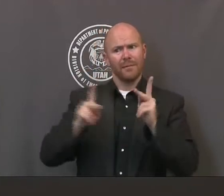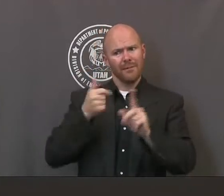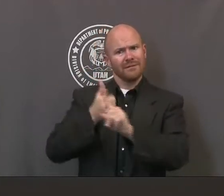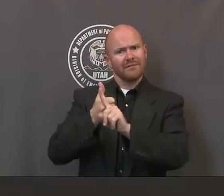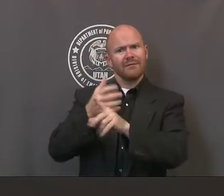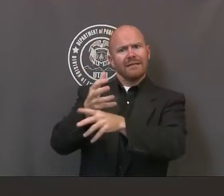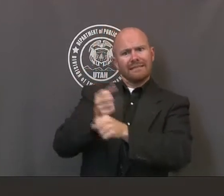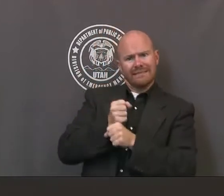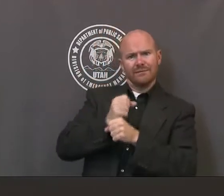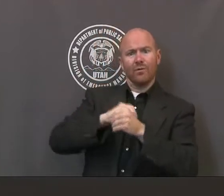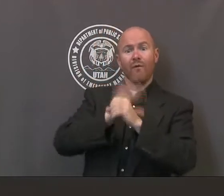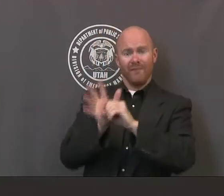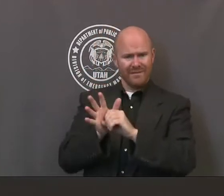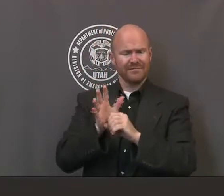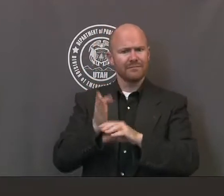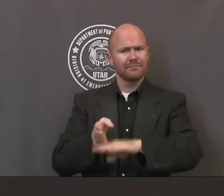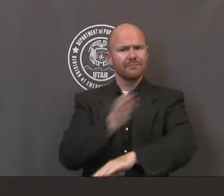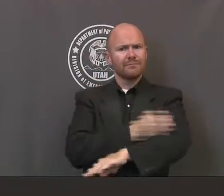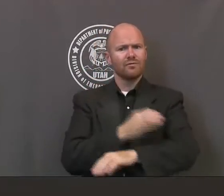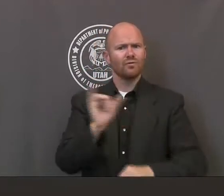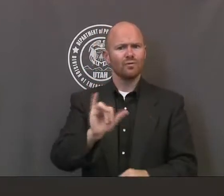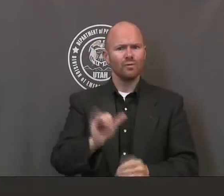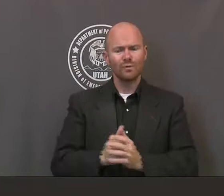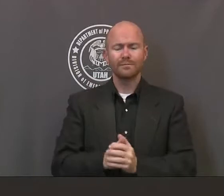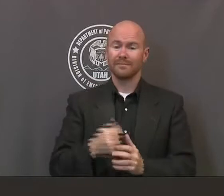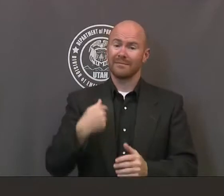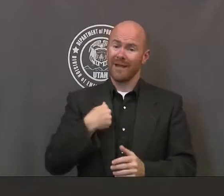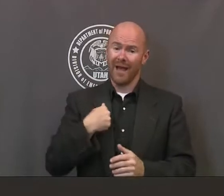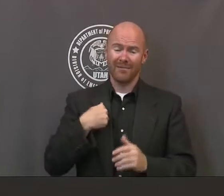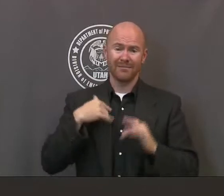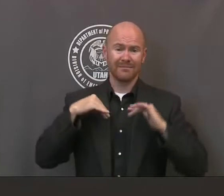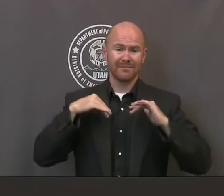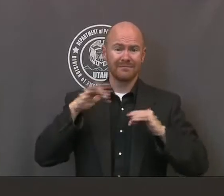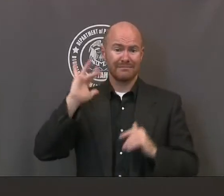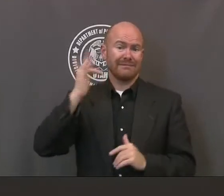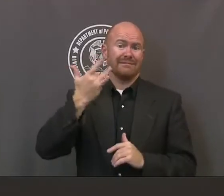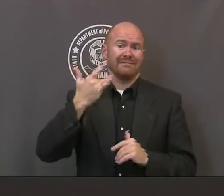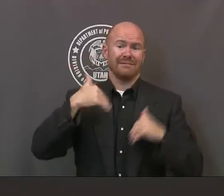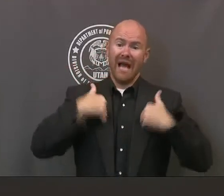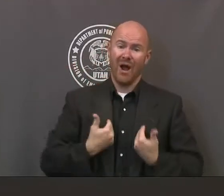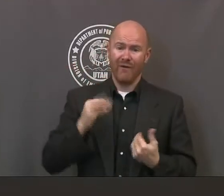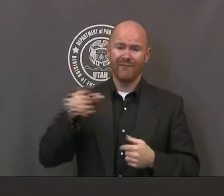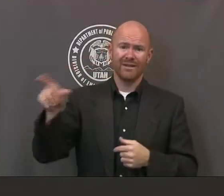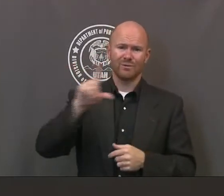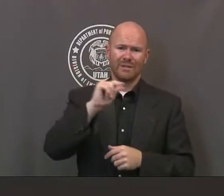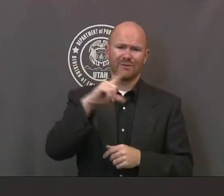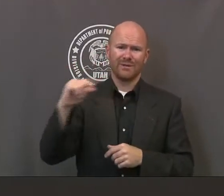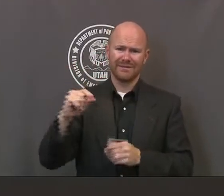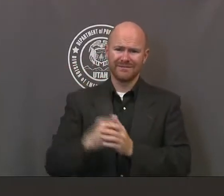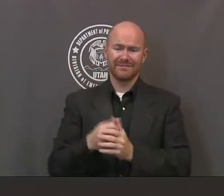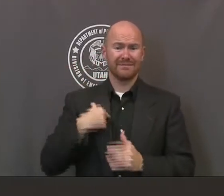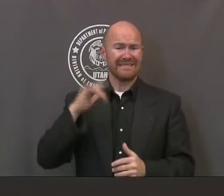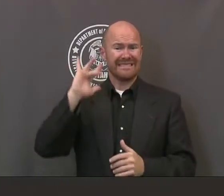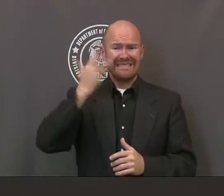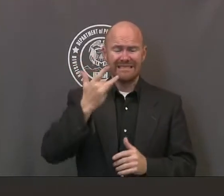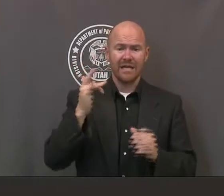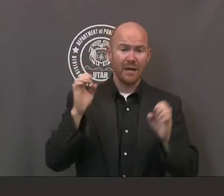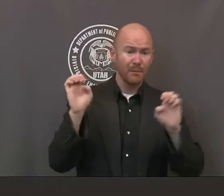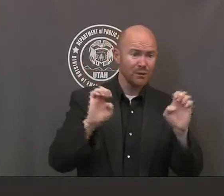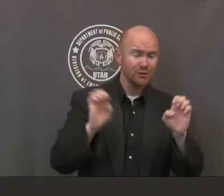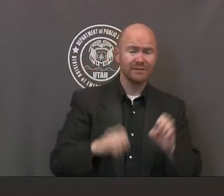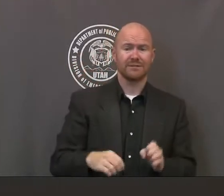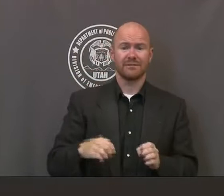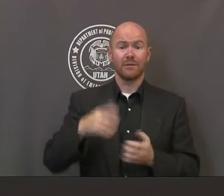does hit. I, like you, am tired of 2020. I'm tired of emergencies and social